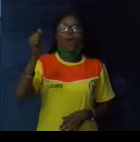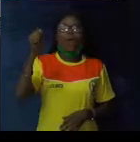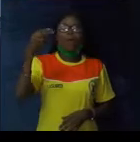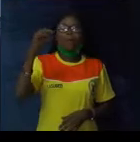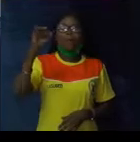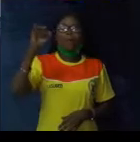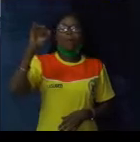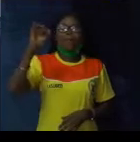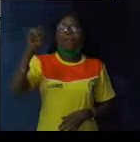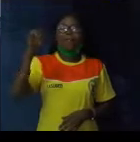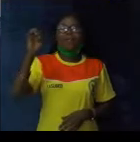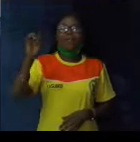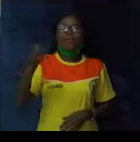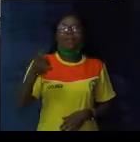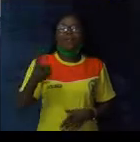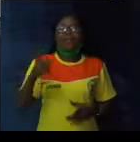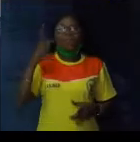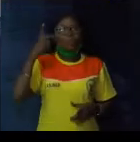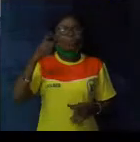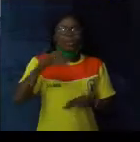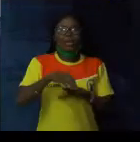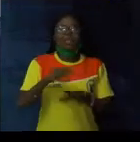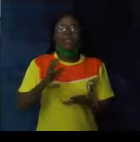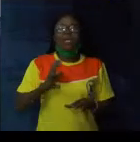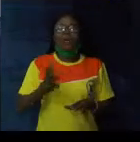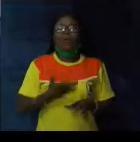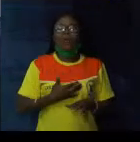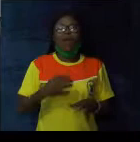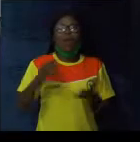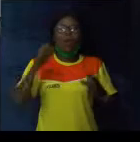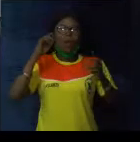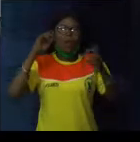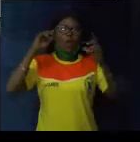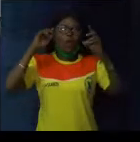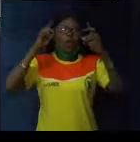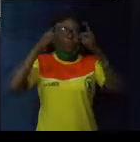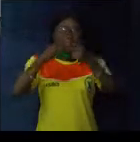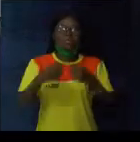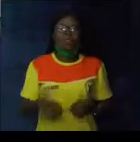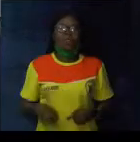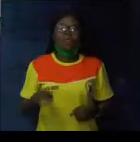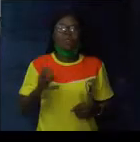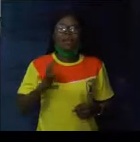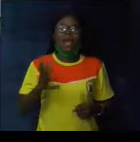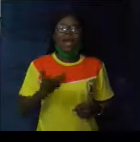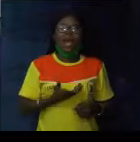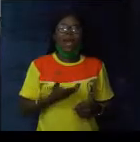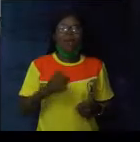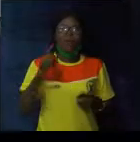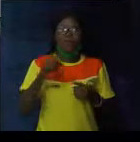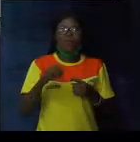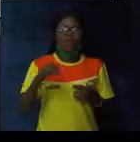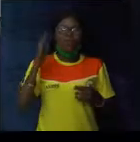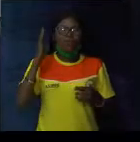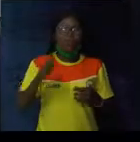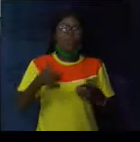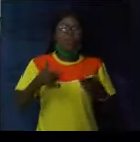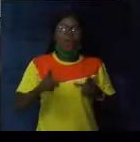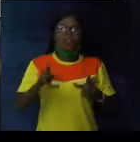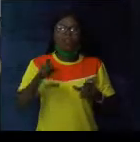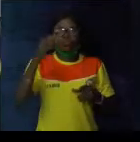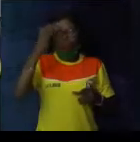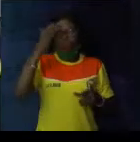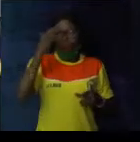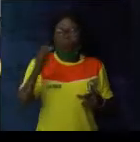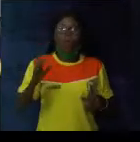Let's look at our learning objectives. For today, our objective will simply be for you to be able to recall important